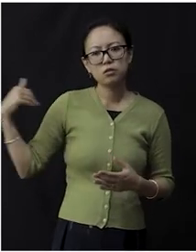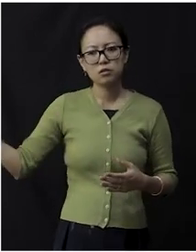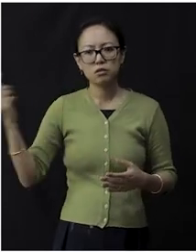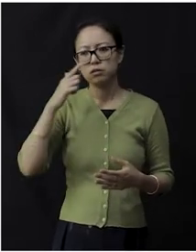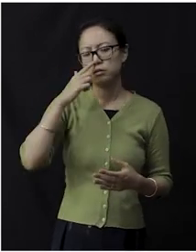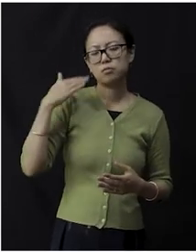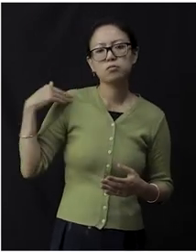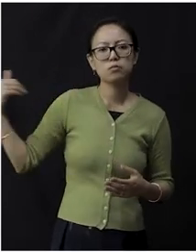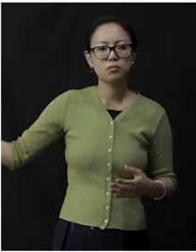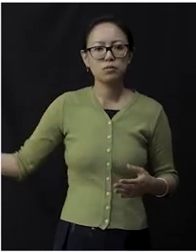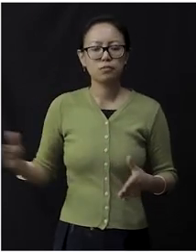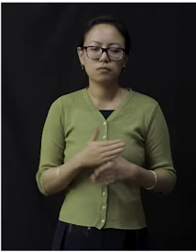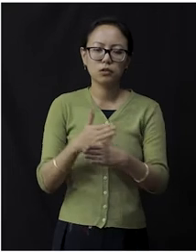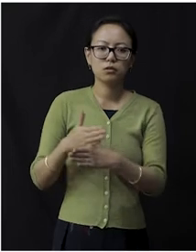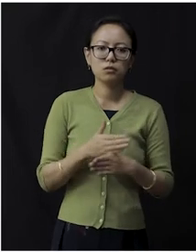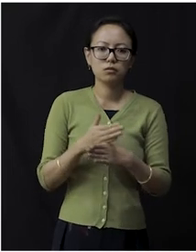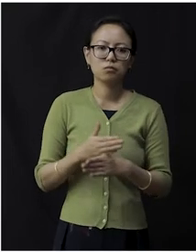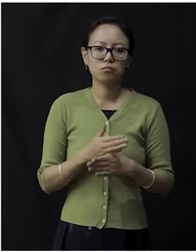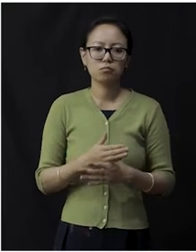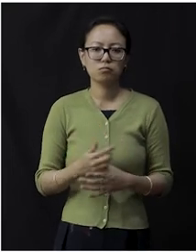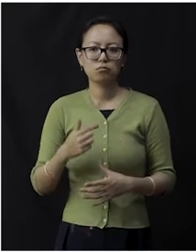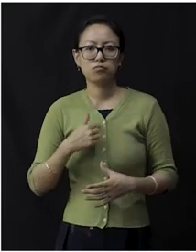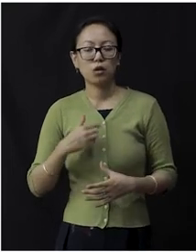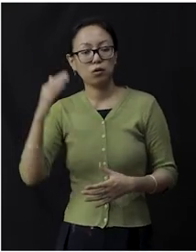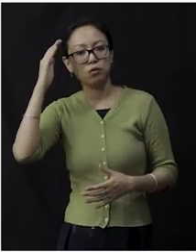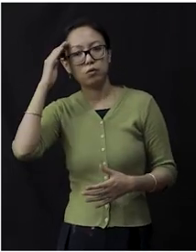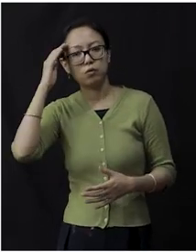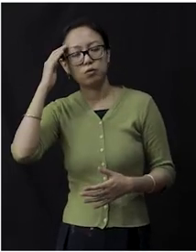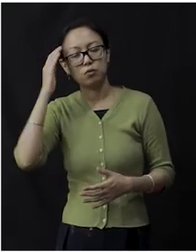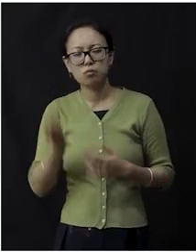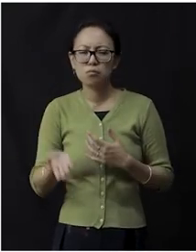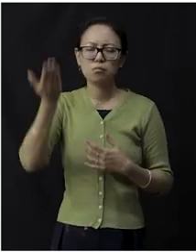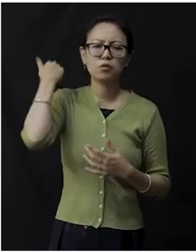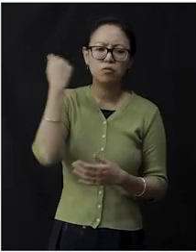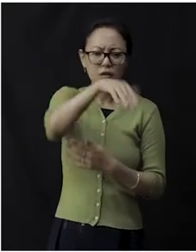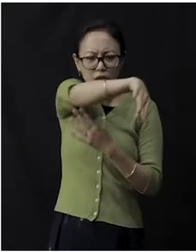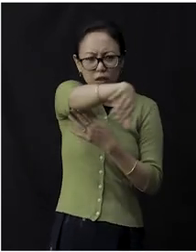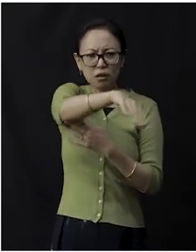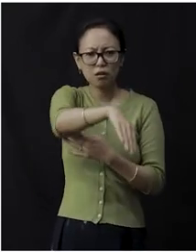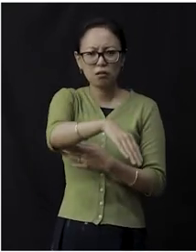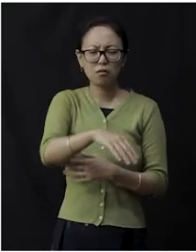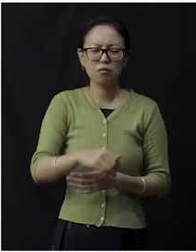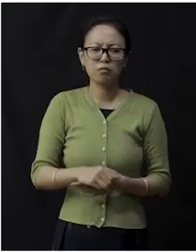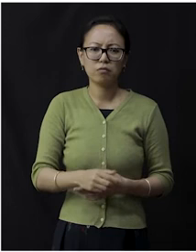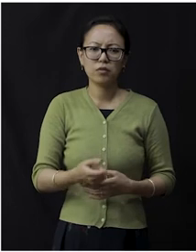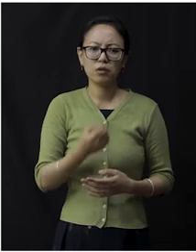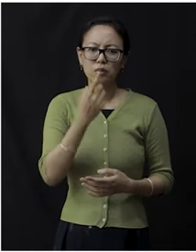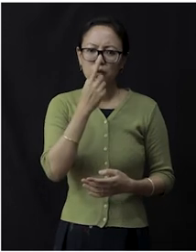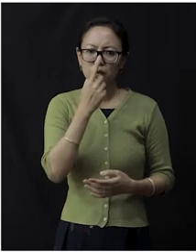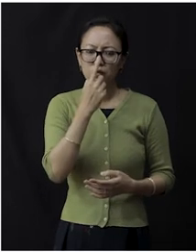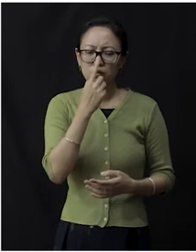not imagination. This is what I know, that the elephants did not have the trunk before, but this is how they got